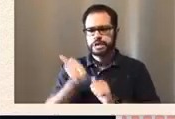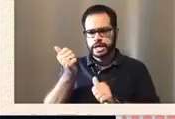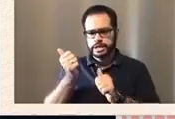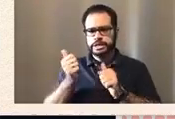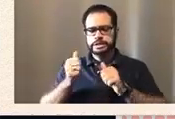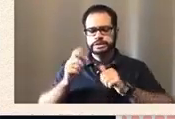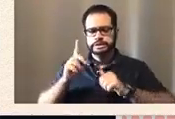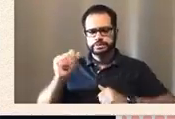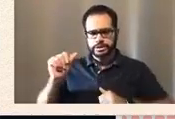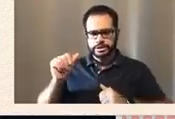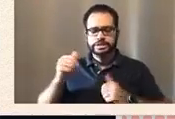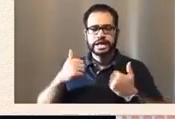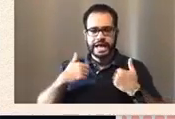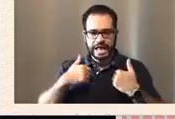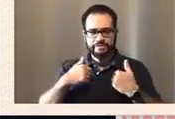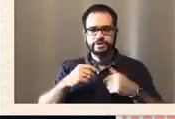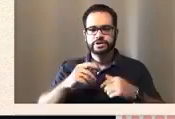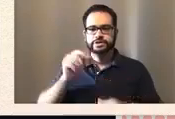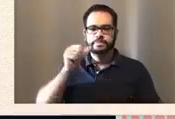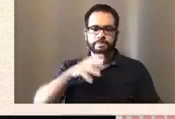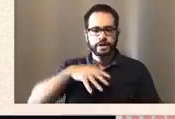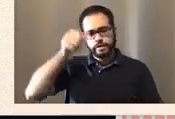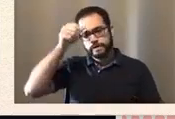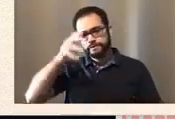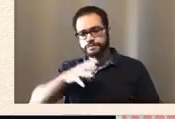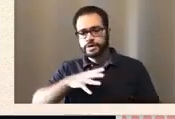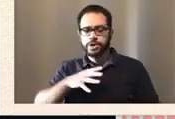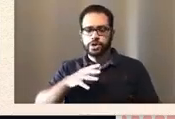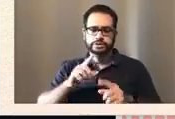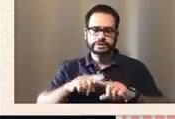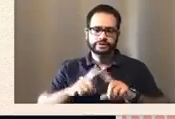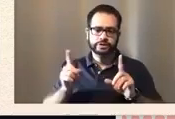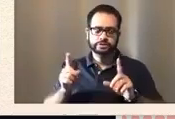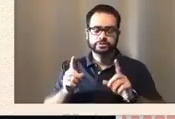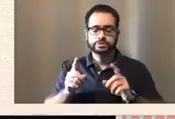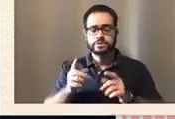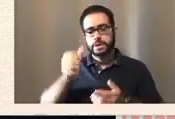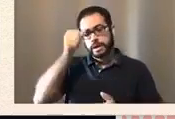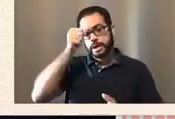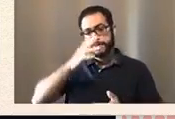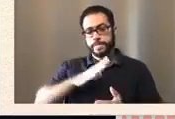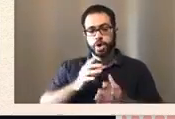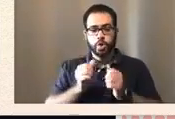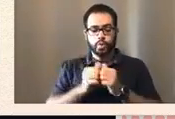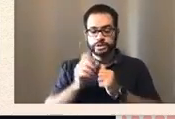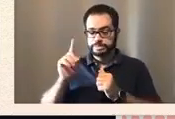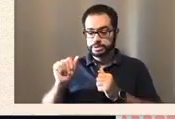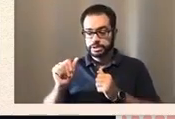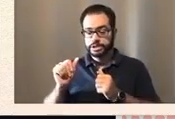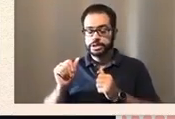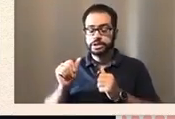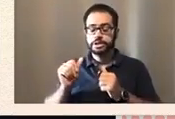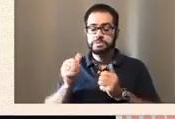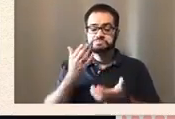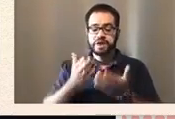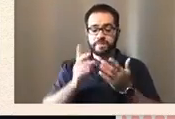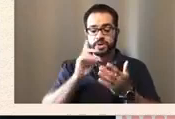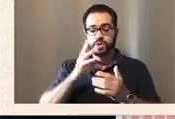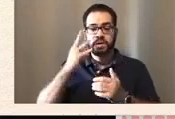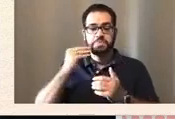A male with a disability might and often experiences things very differently than a female of that same